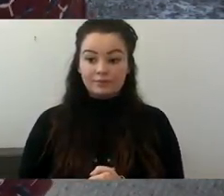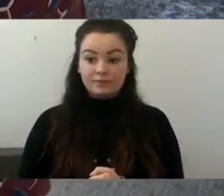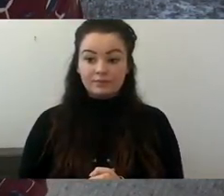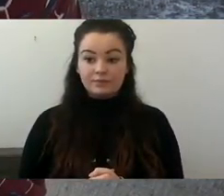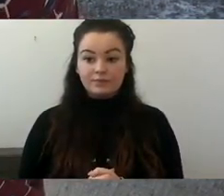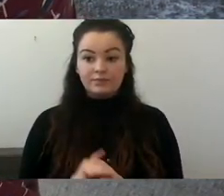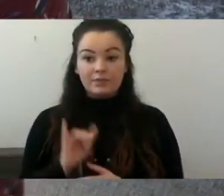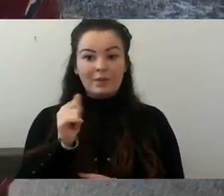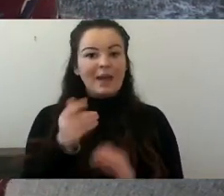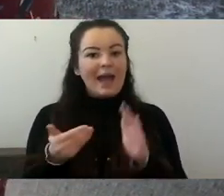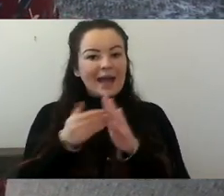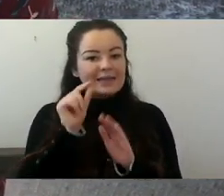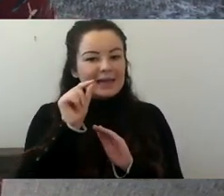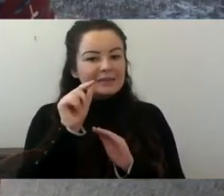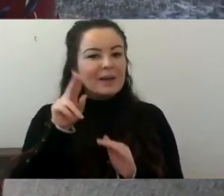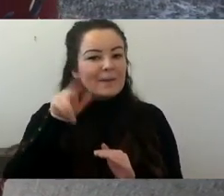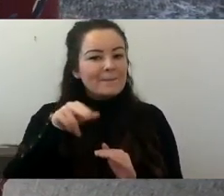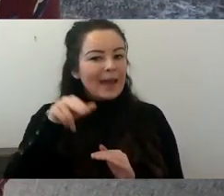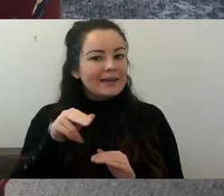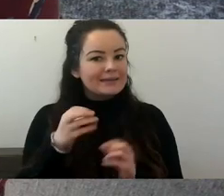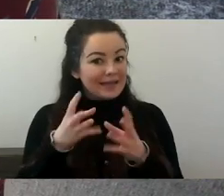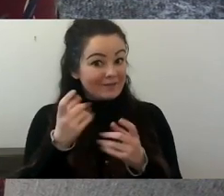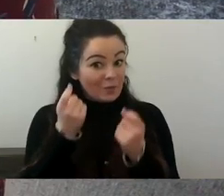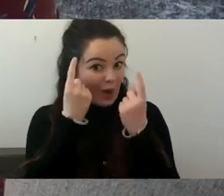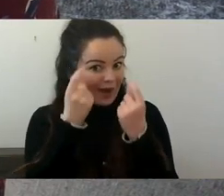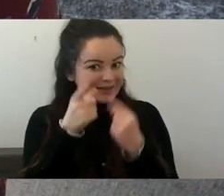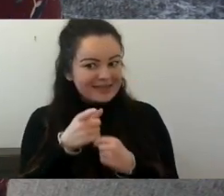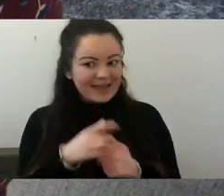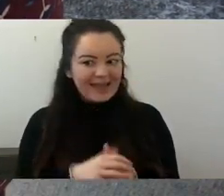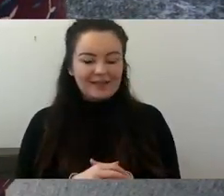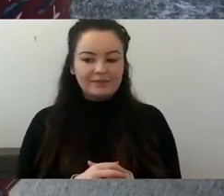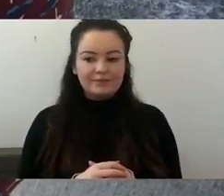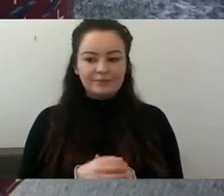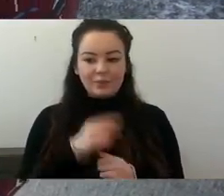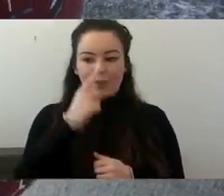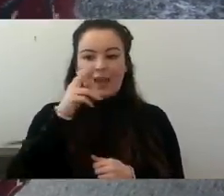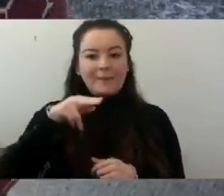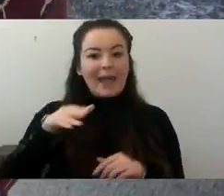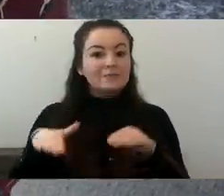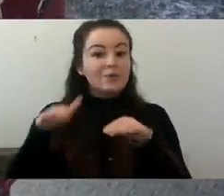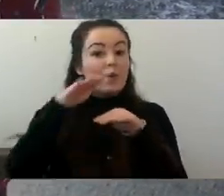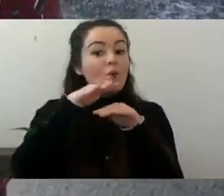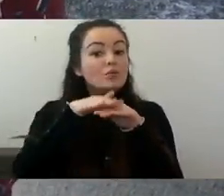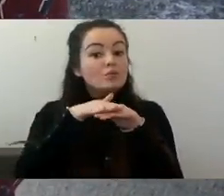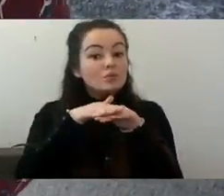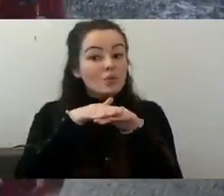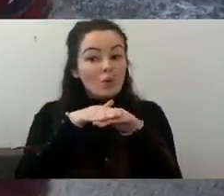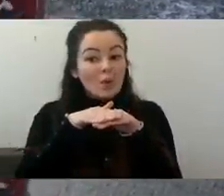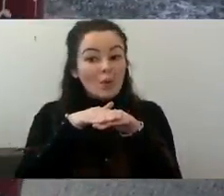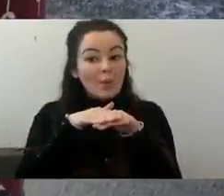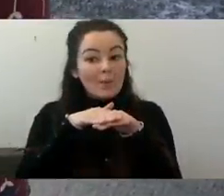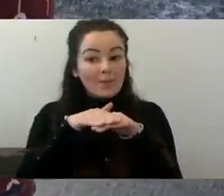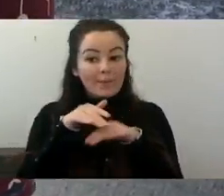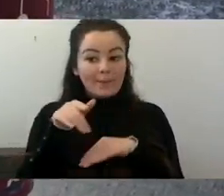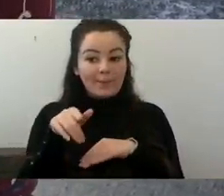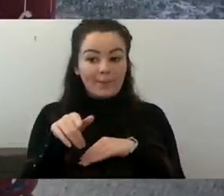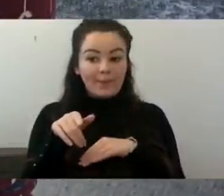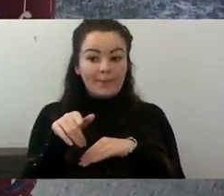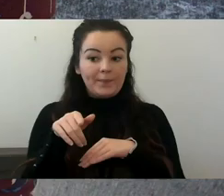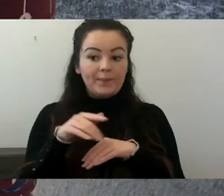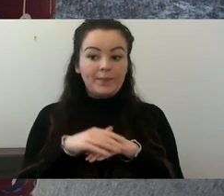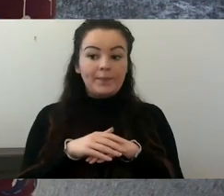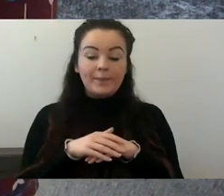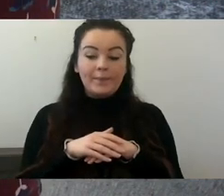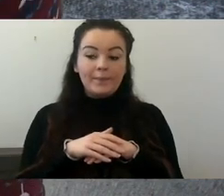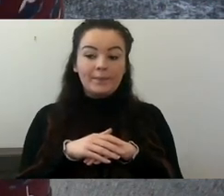So I might add a little bit of paint just to give you some ideas. You can paint on top of